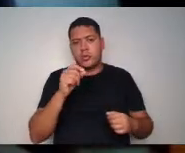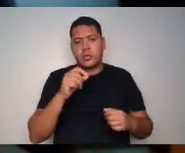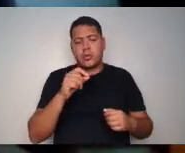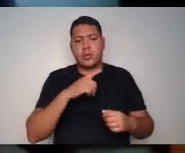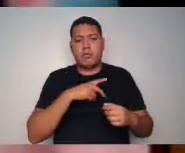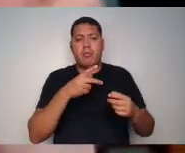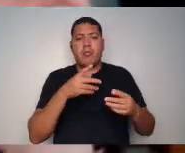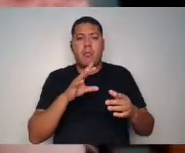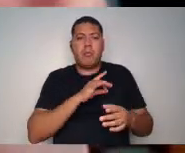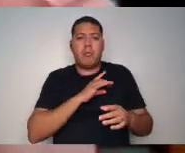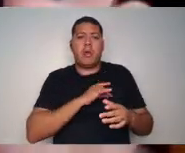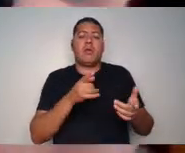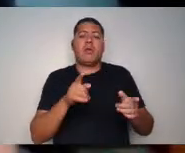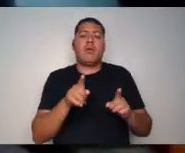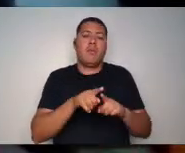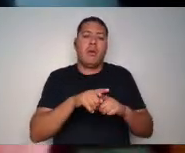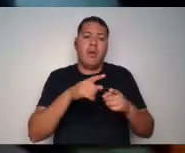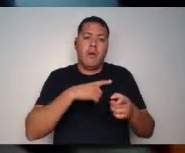to disappear.